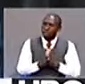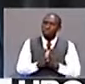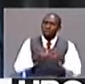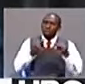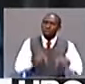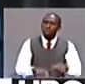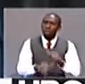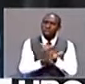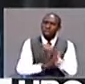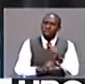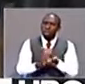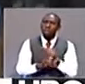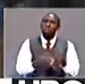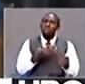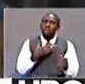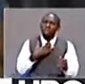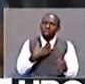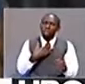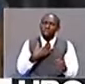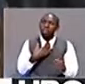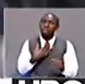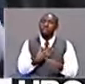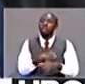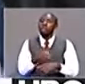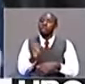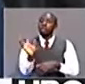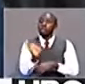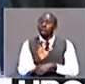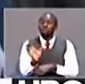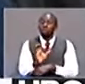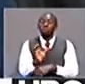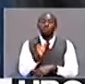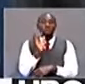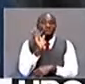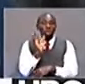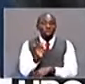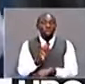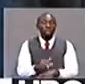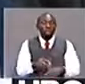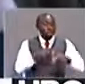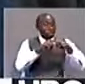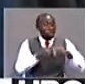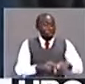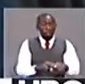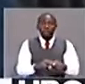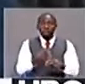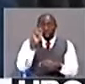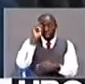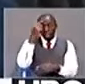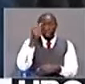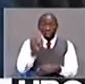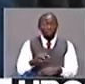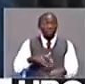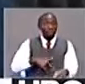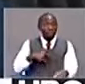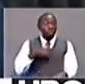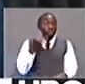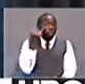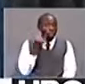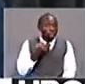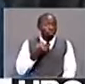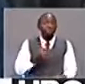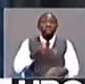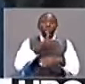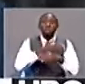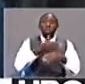country needs a council of elders. Can you sit down as a government if you feel you are serious and build